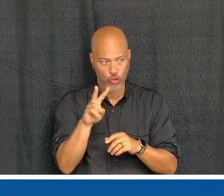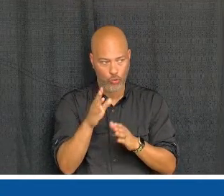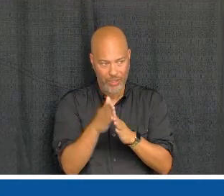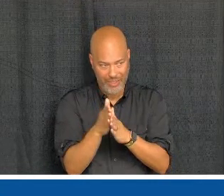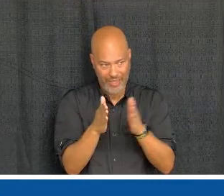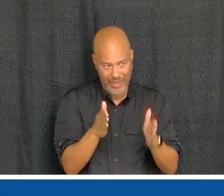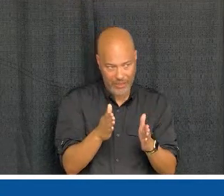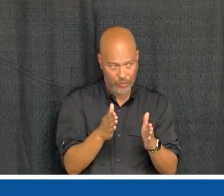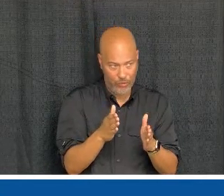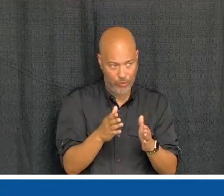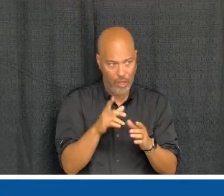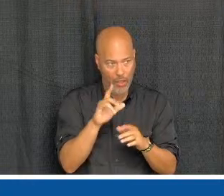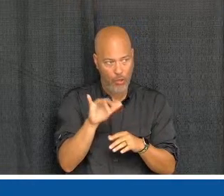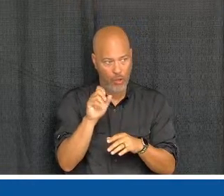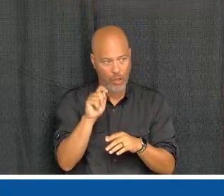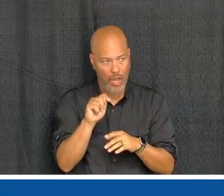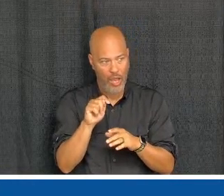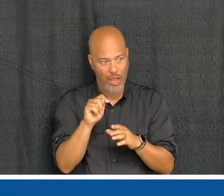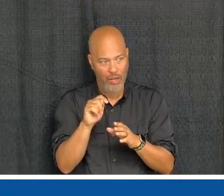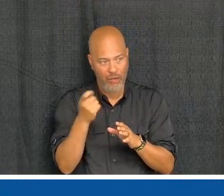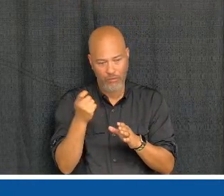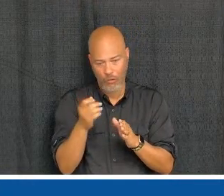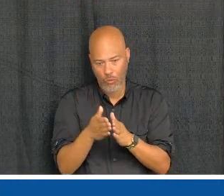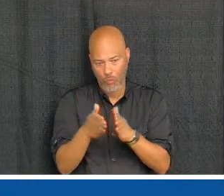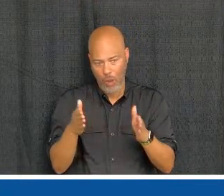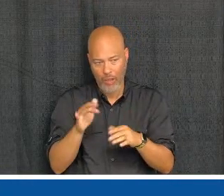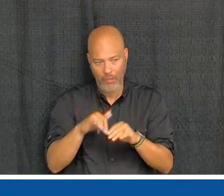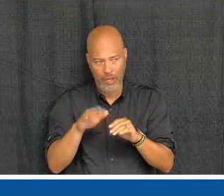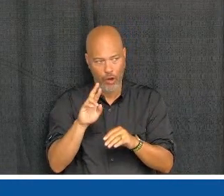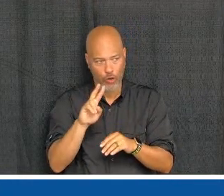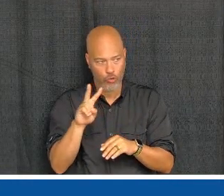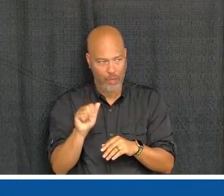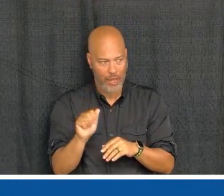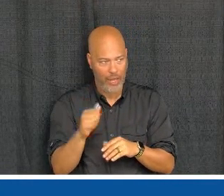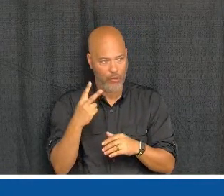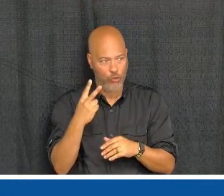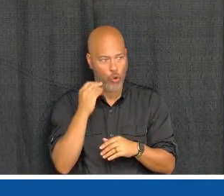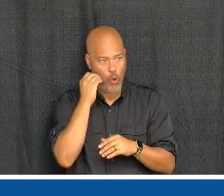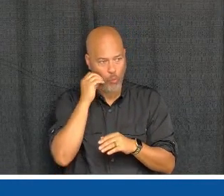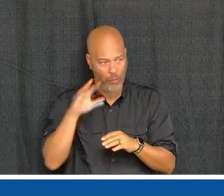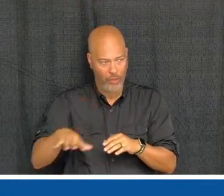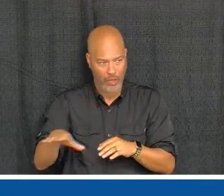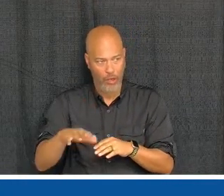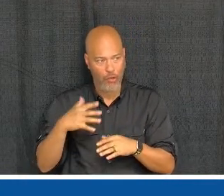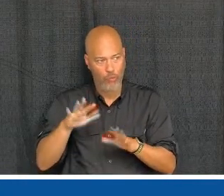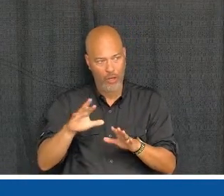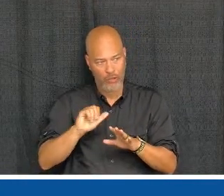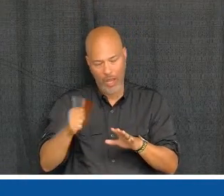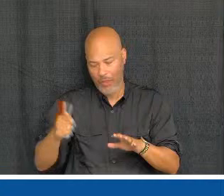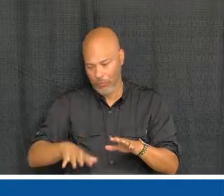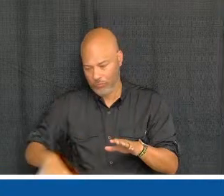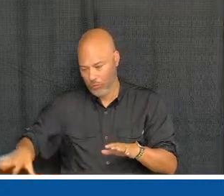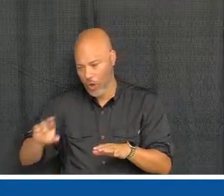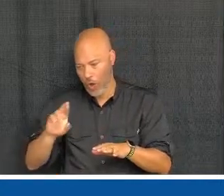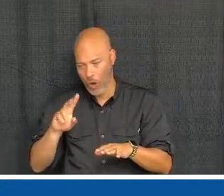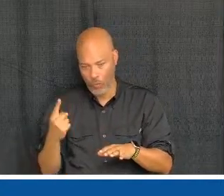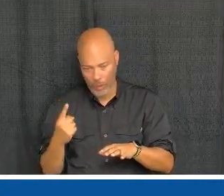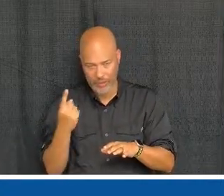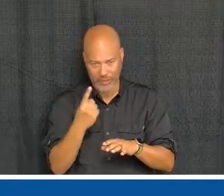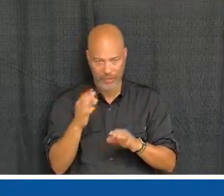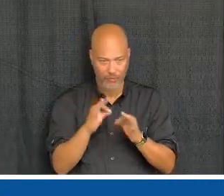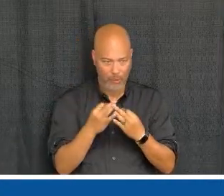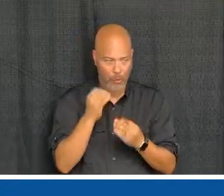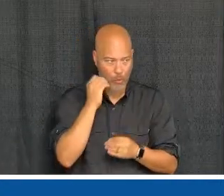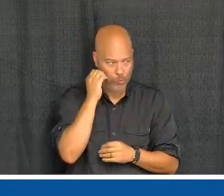it, and those lots are just a few feet wider than the R2A lots. There's 2 homes on those, and the rest is R1 in the region with single-family